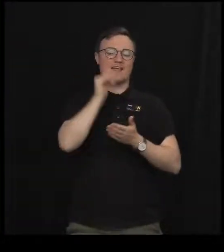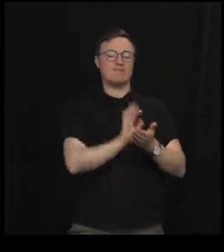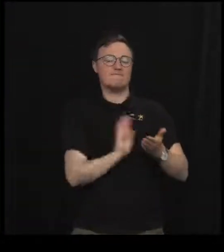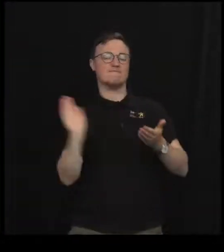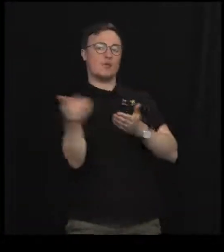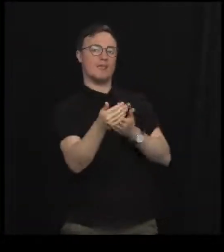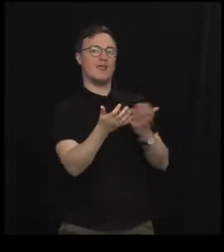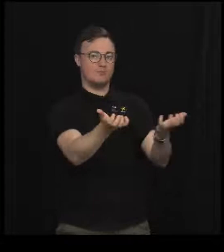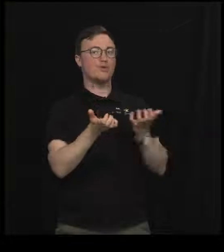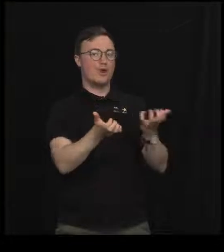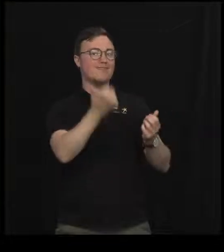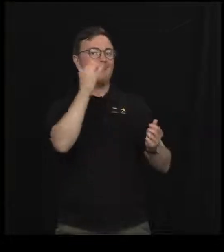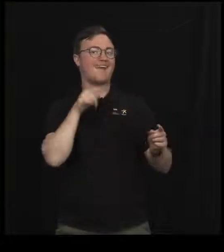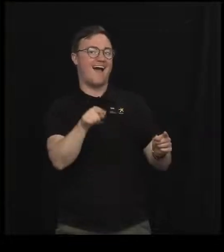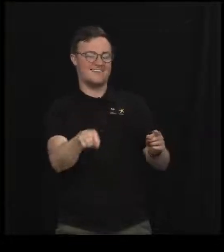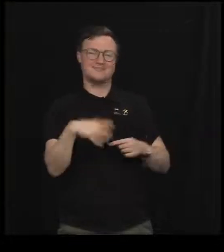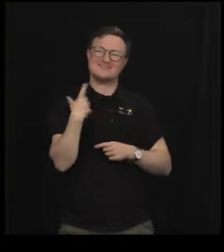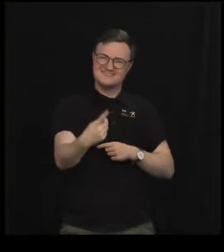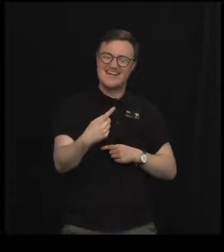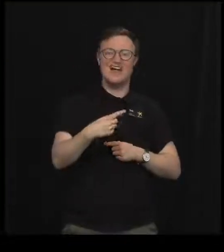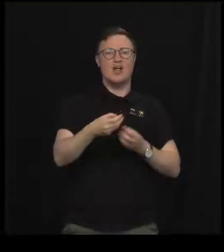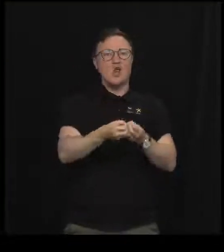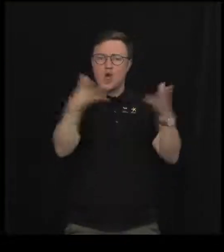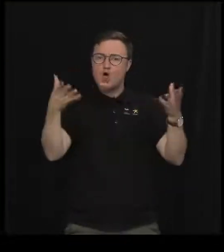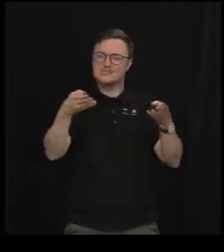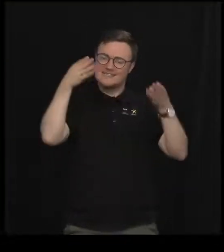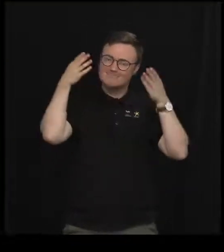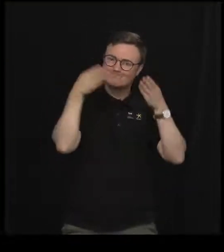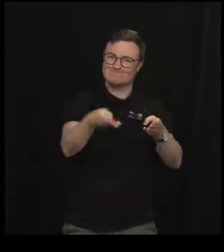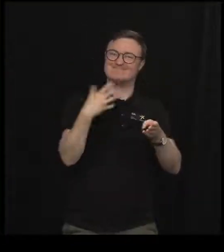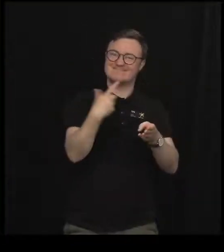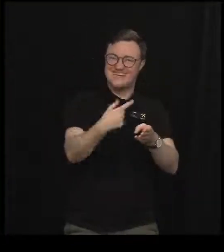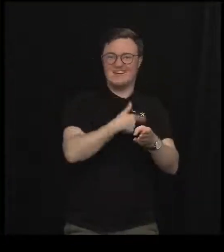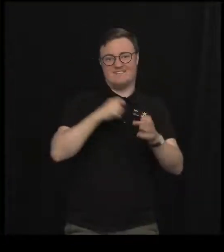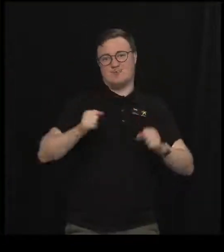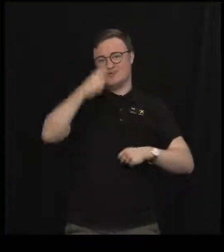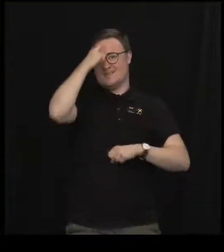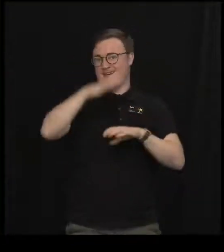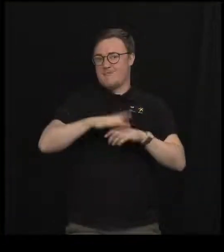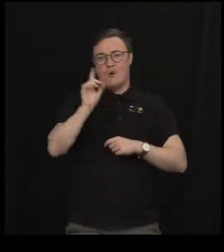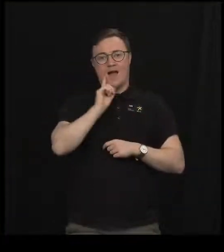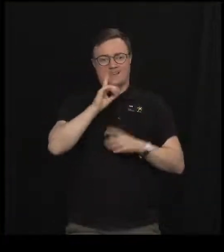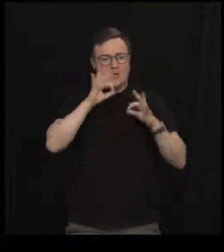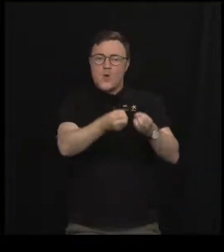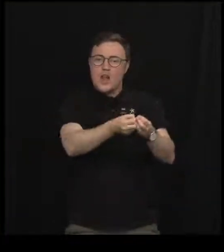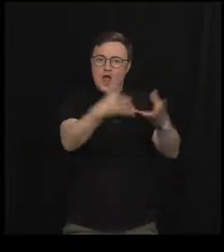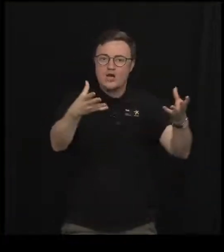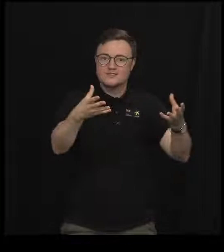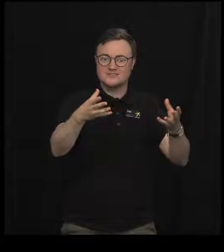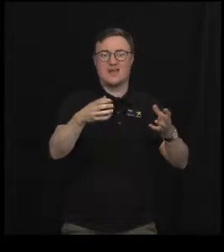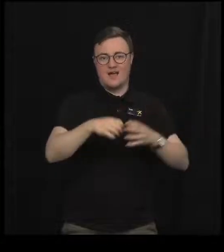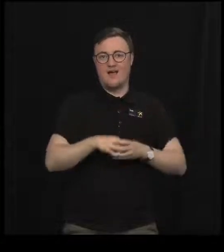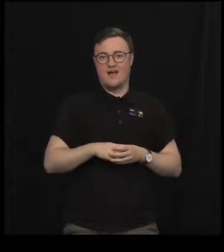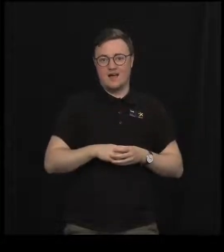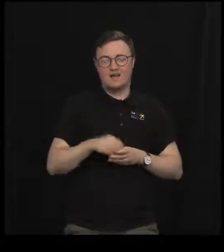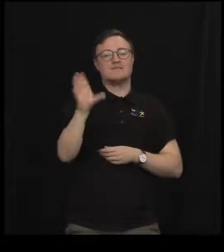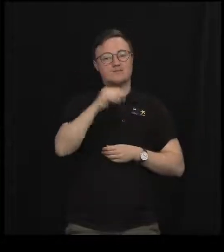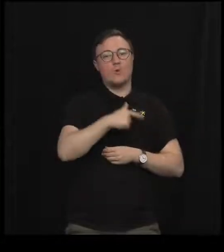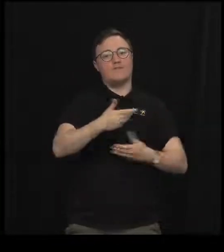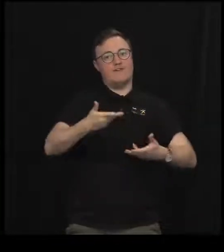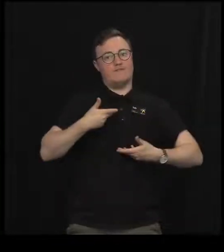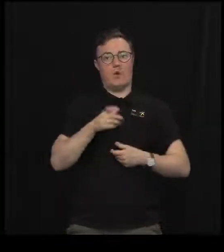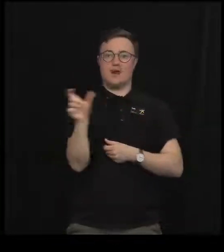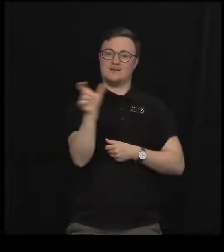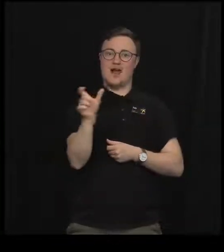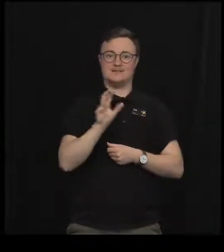very much at the forefront of our minds and of our hearts if we want to have a chance to overcome